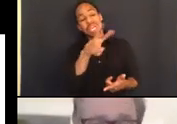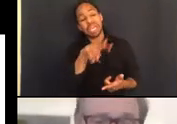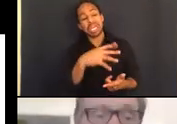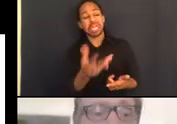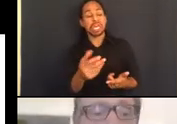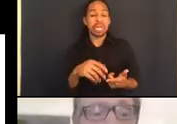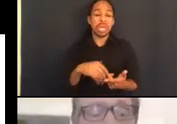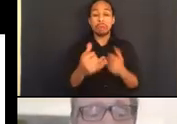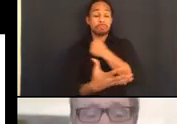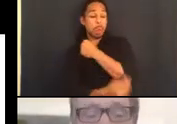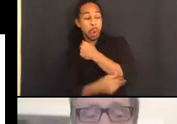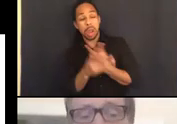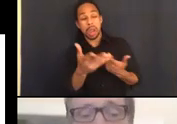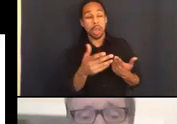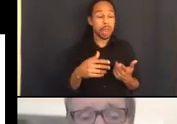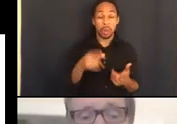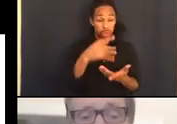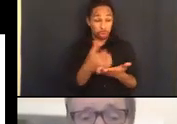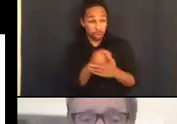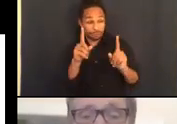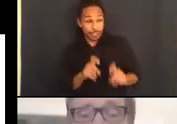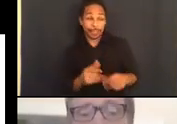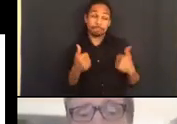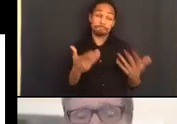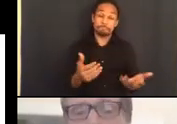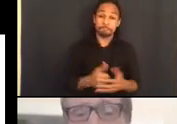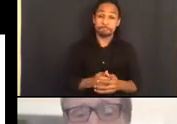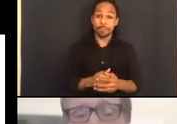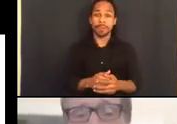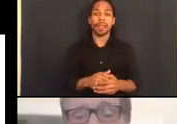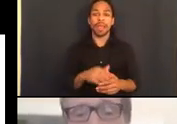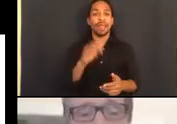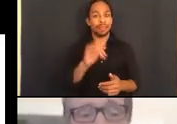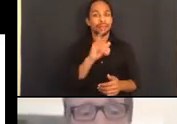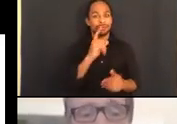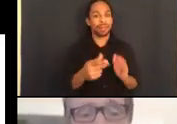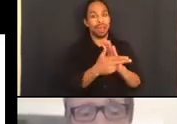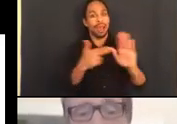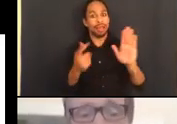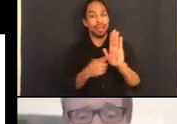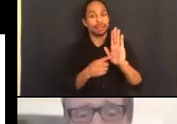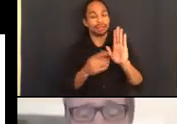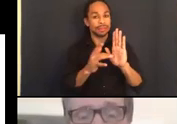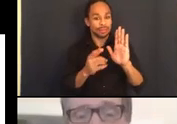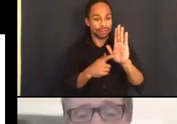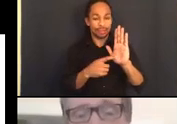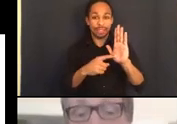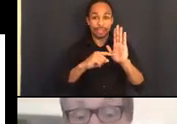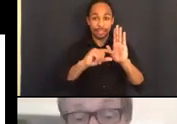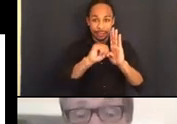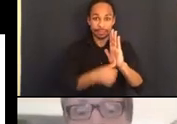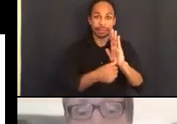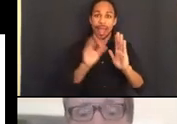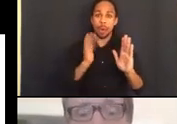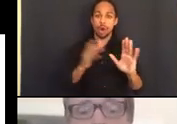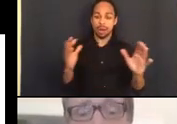existing work and also required us to stay nimble, really highlighting the value of utilizing the combined wisdom and experience of our